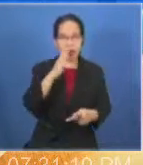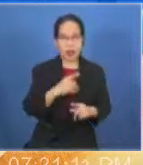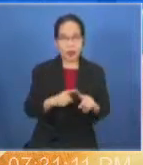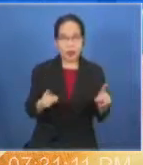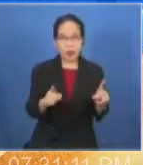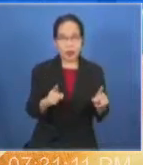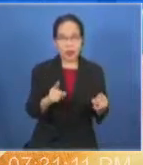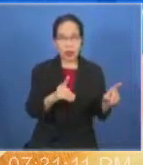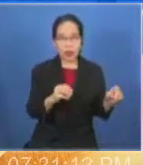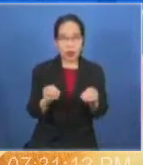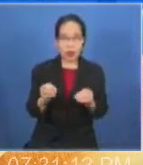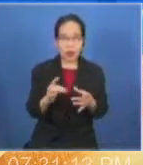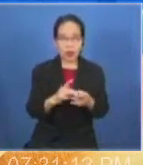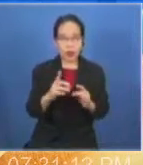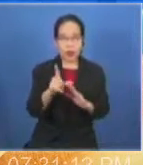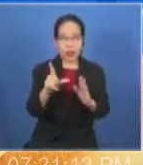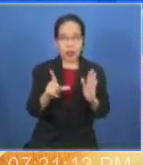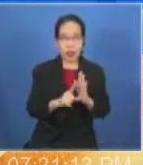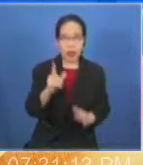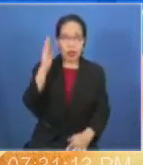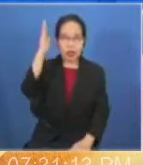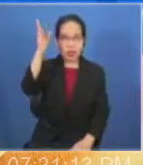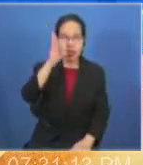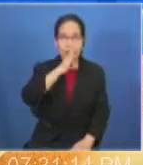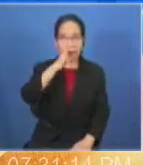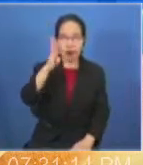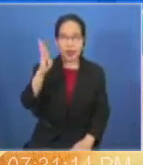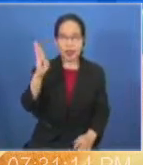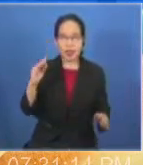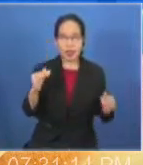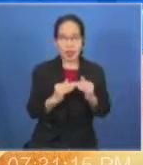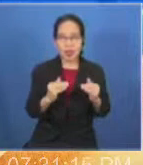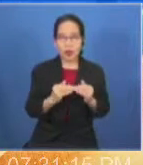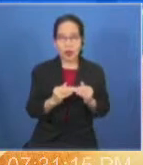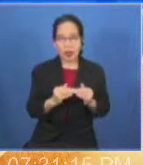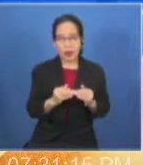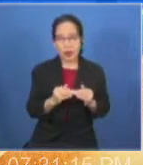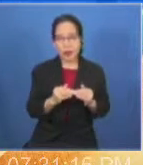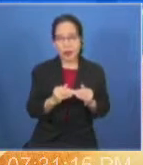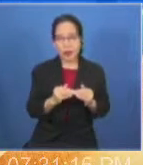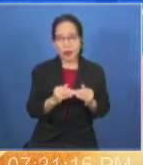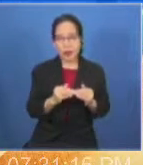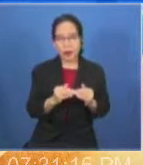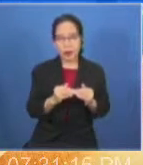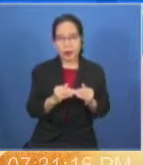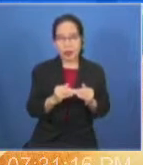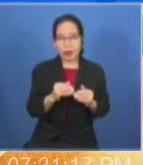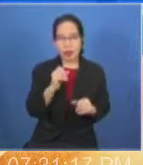but the doers of the law shall be justified."